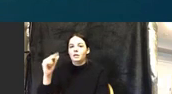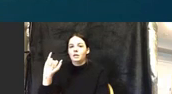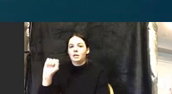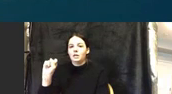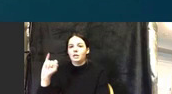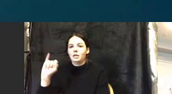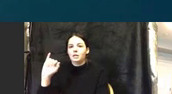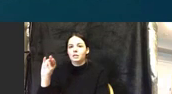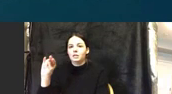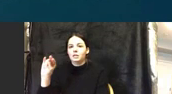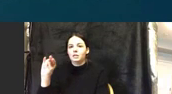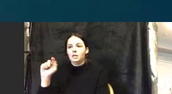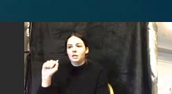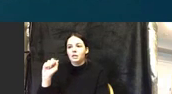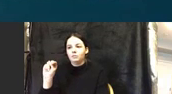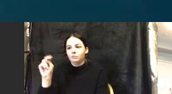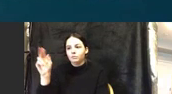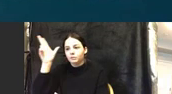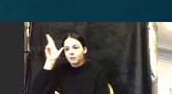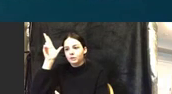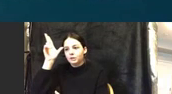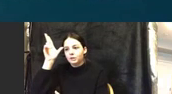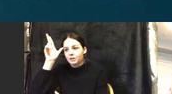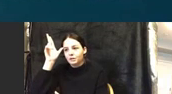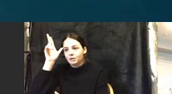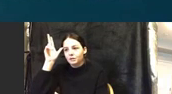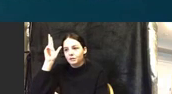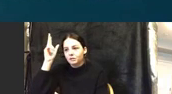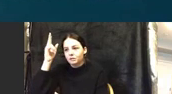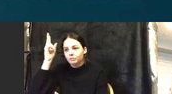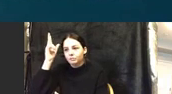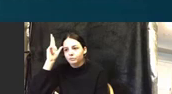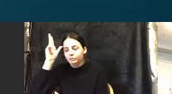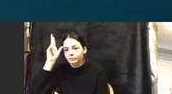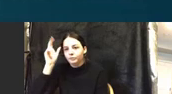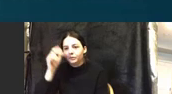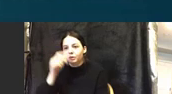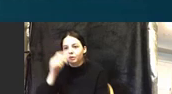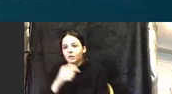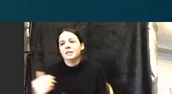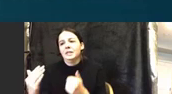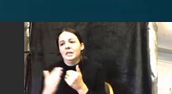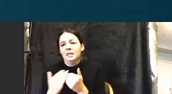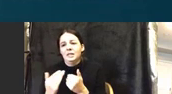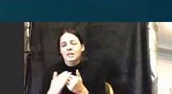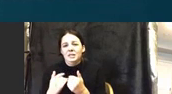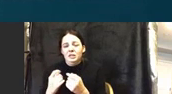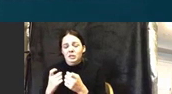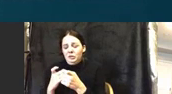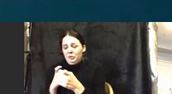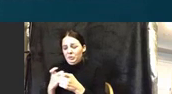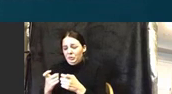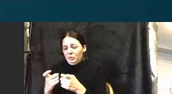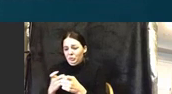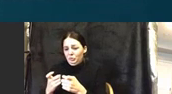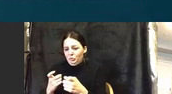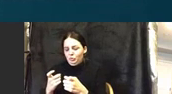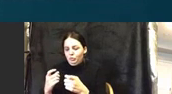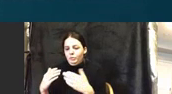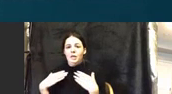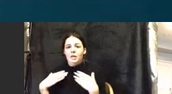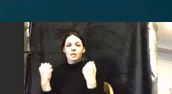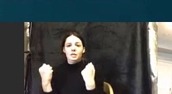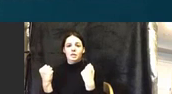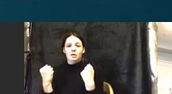more than Islamic fundamentalism, it really is about how easy it is to manipulate youth